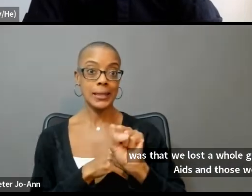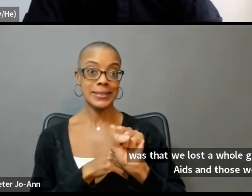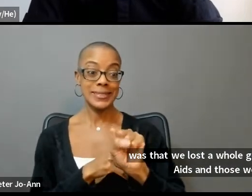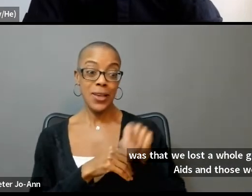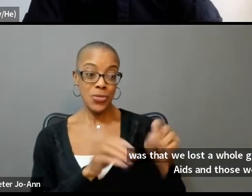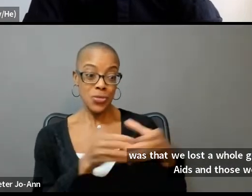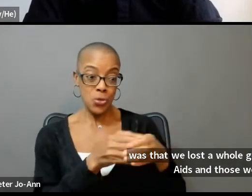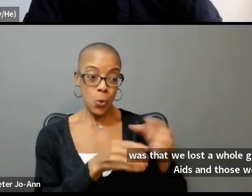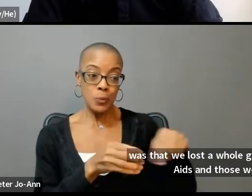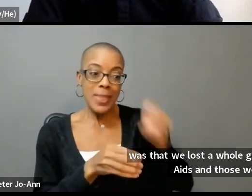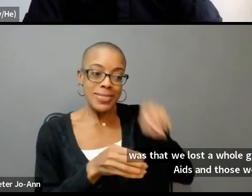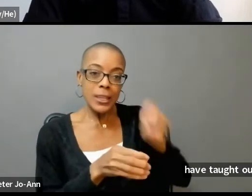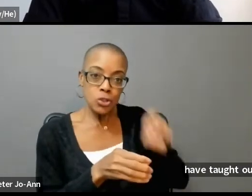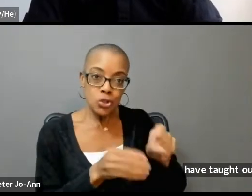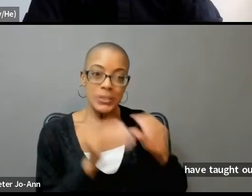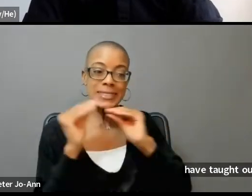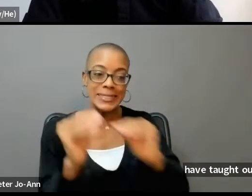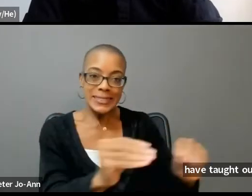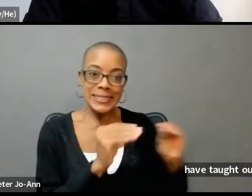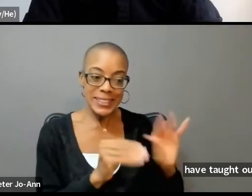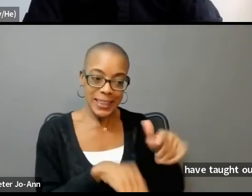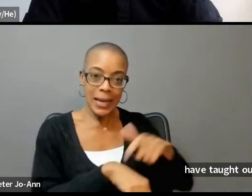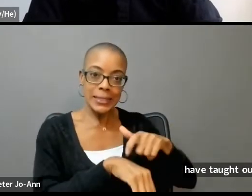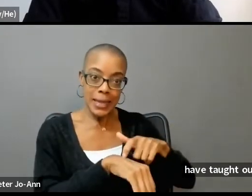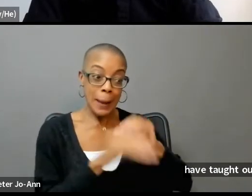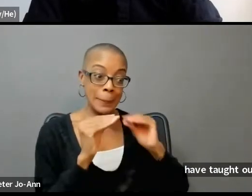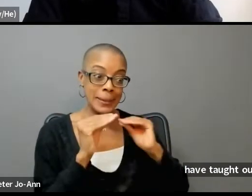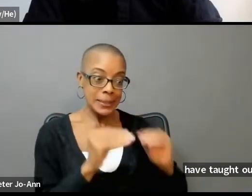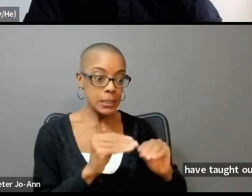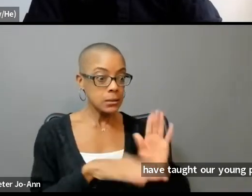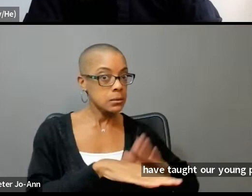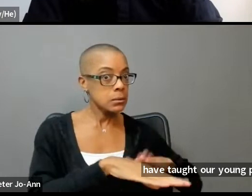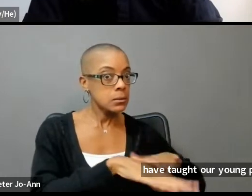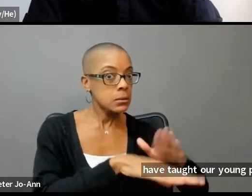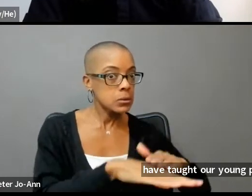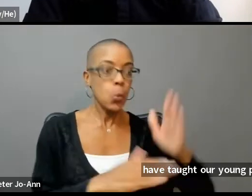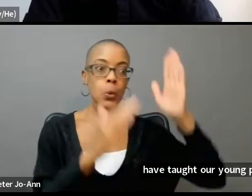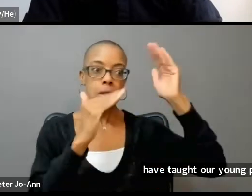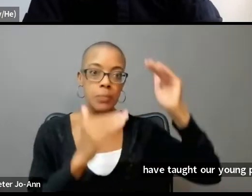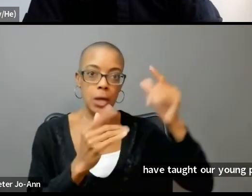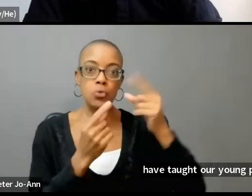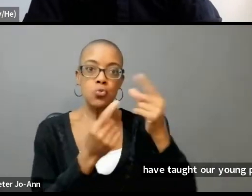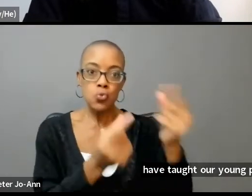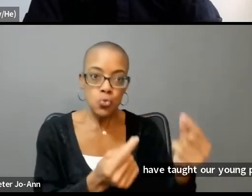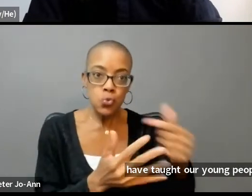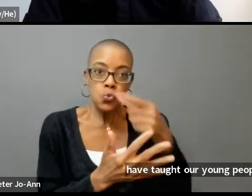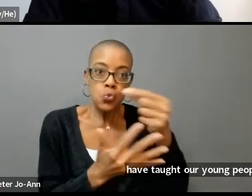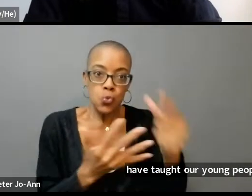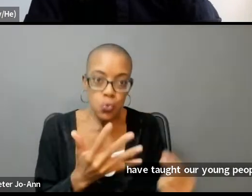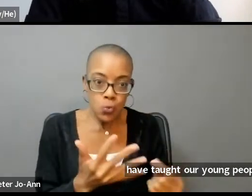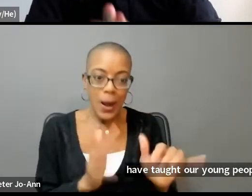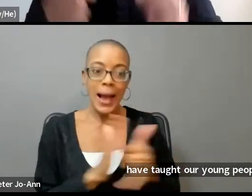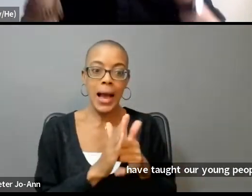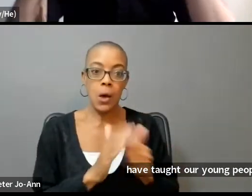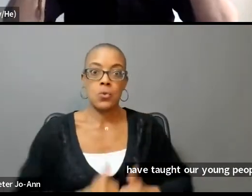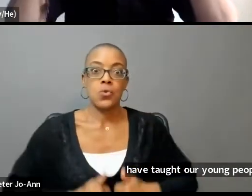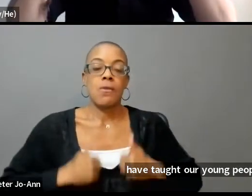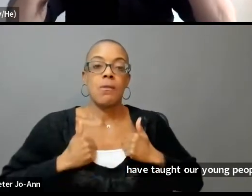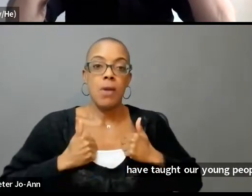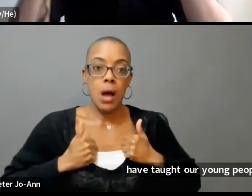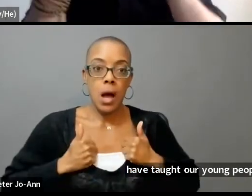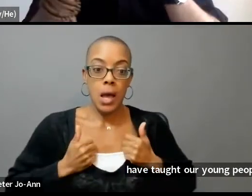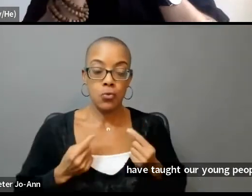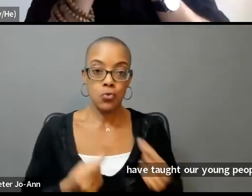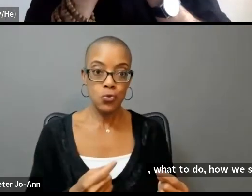our young people at that time what to expect, what to do, how we survived back whenever. So